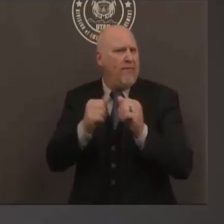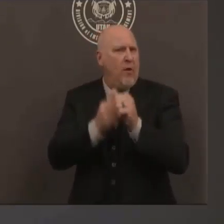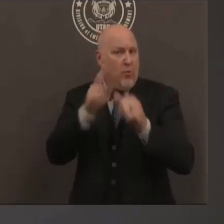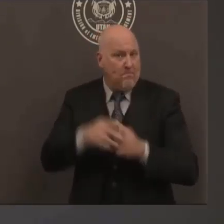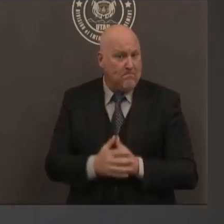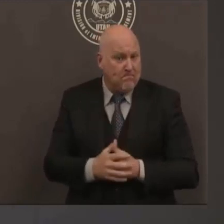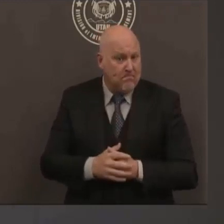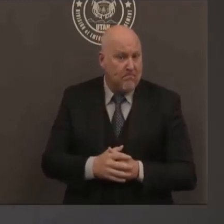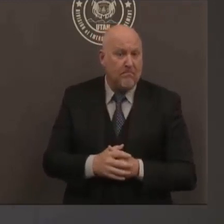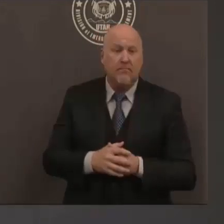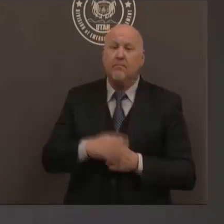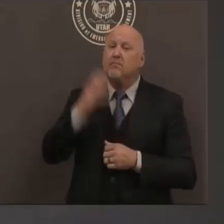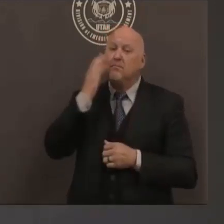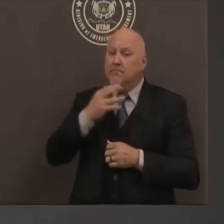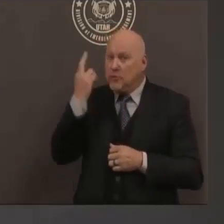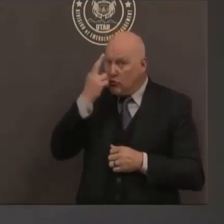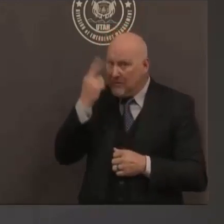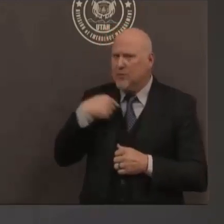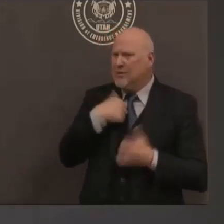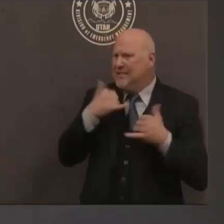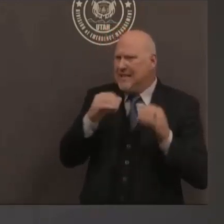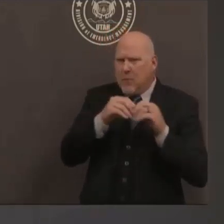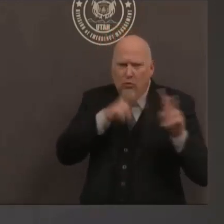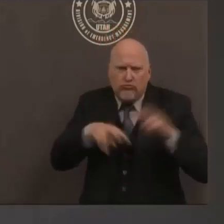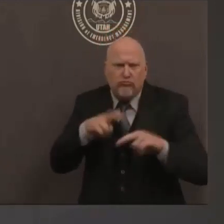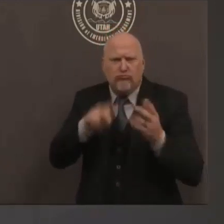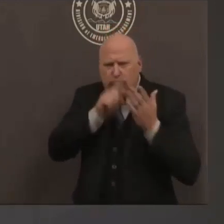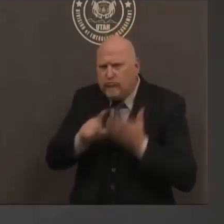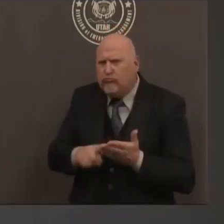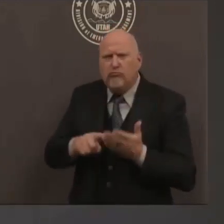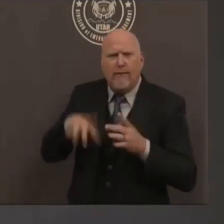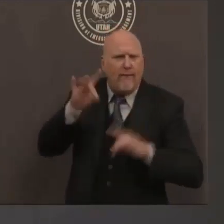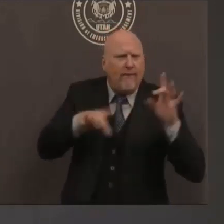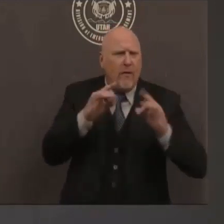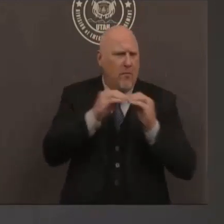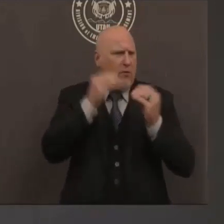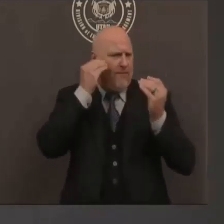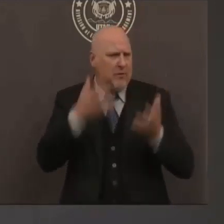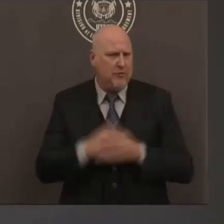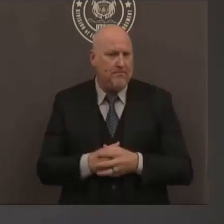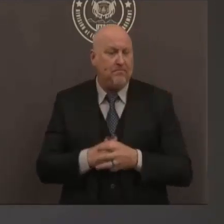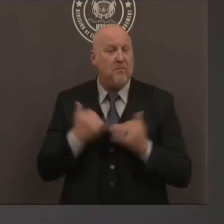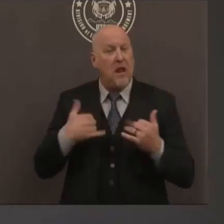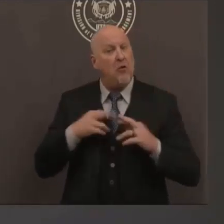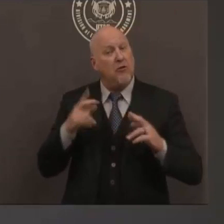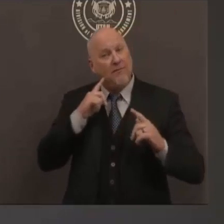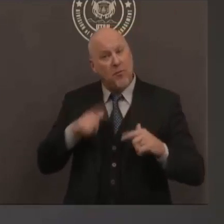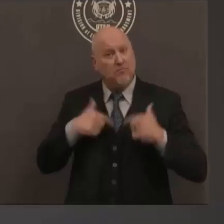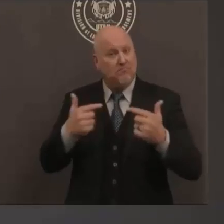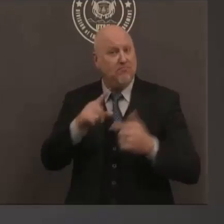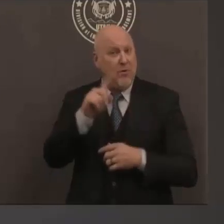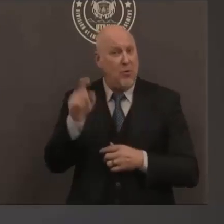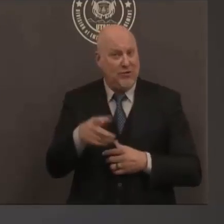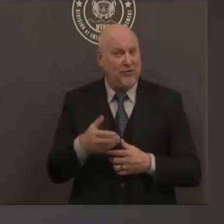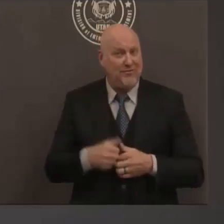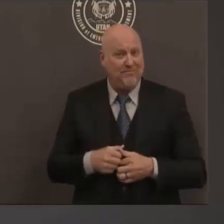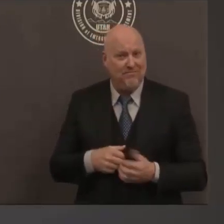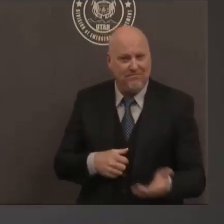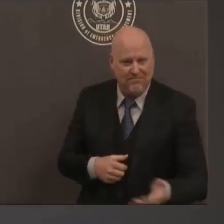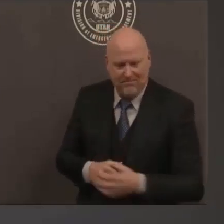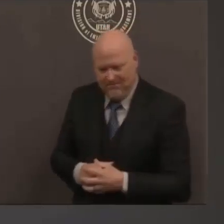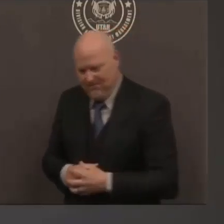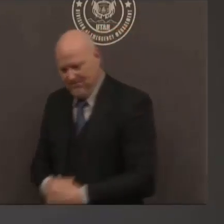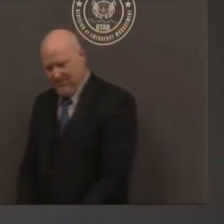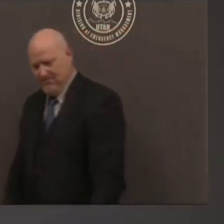have answers to questions that we don't have today. So with that, I'm prepared to take and answer any questions you may have.